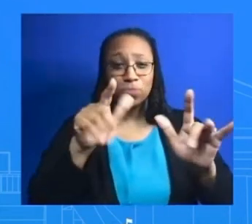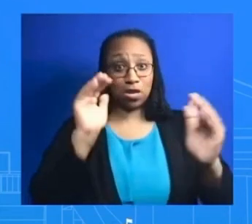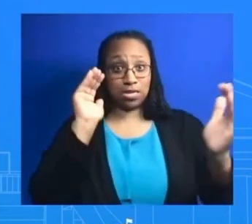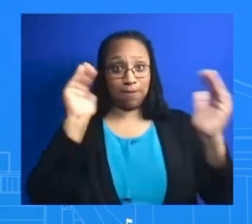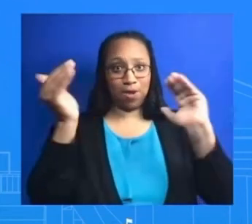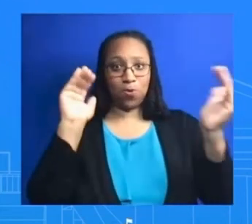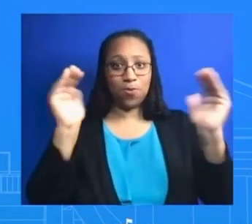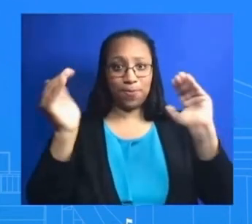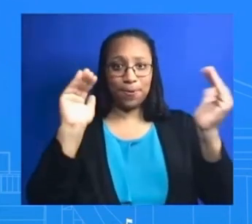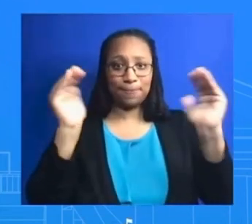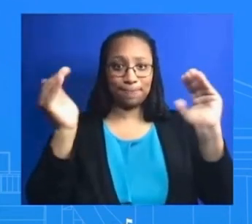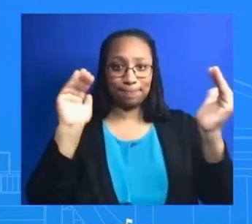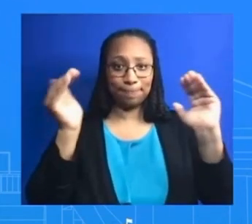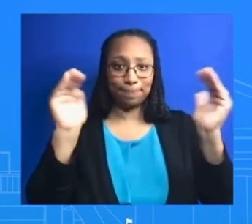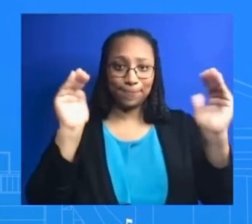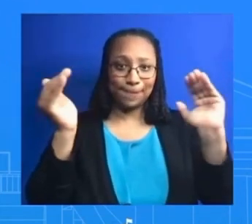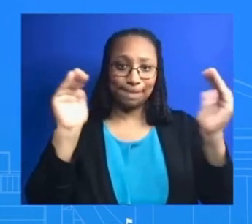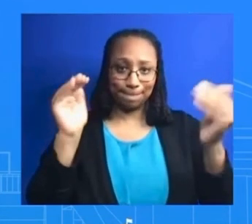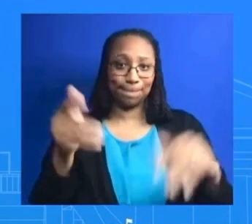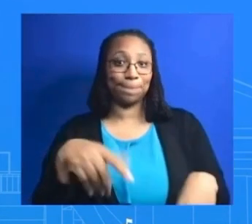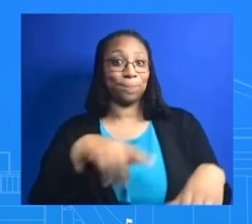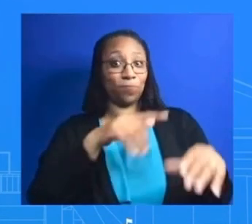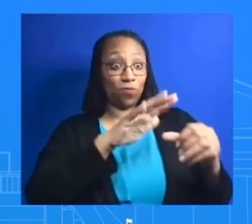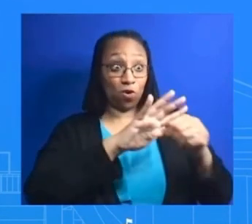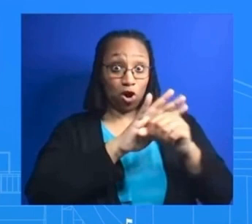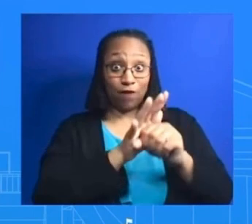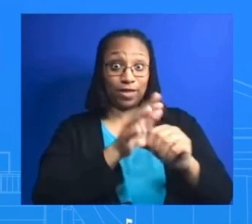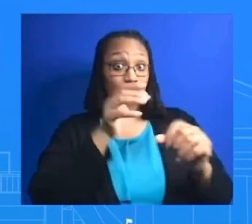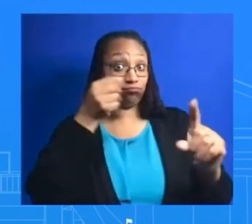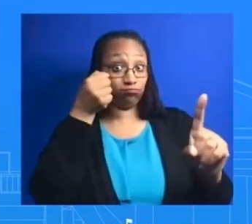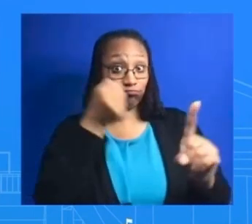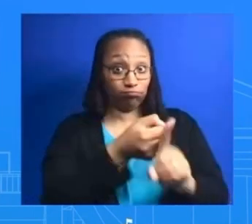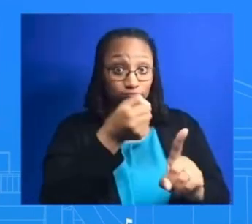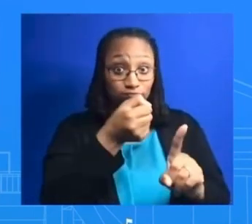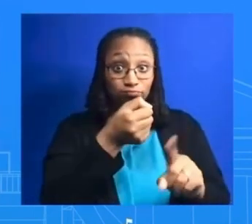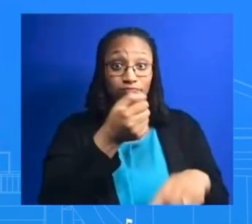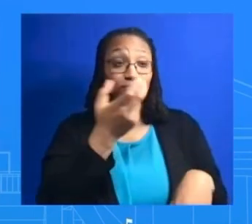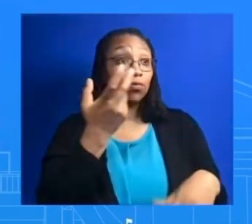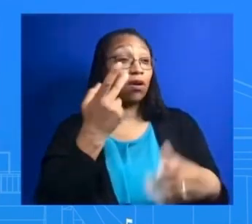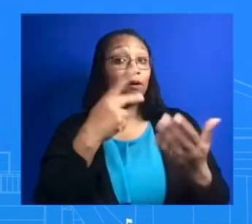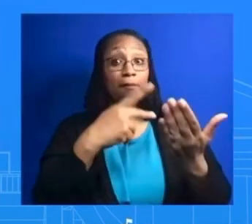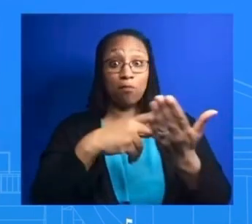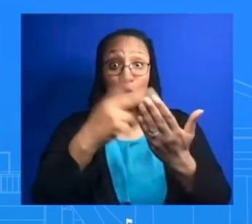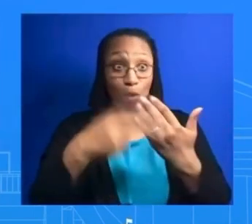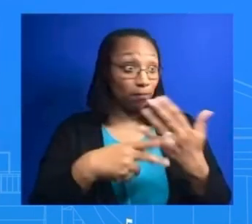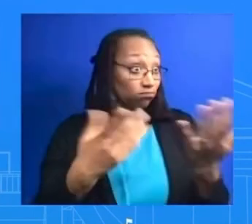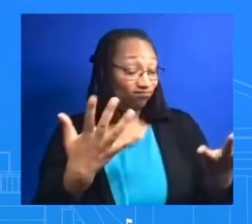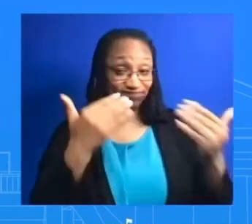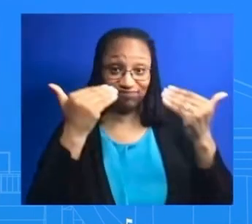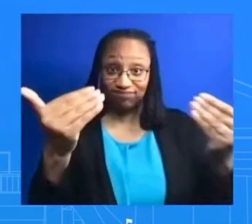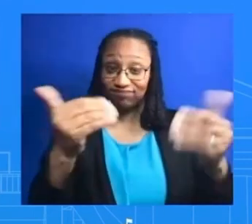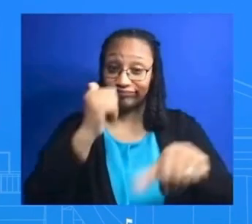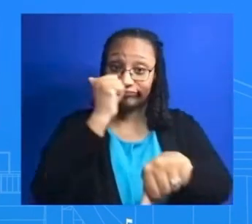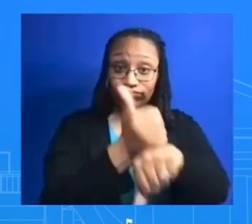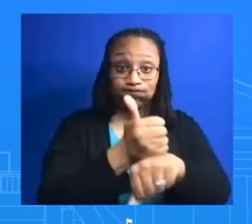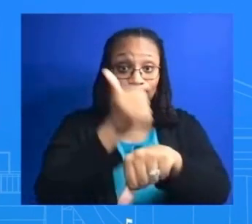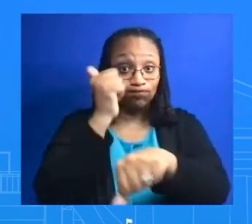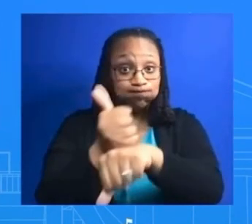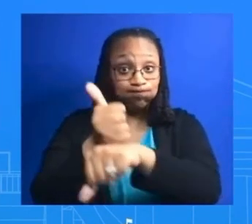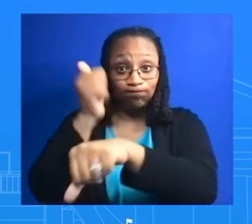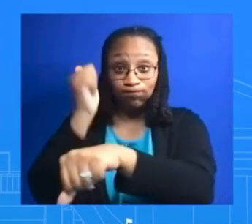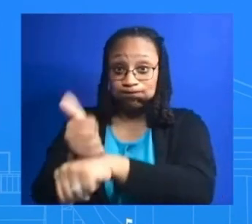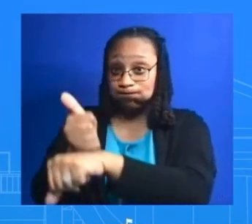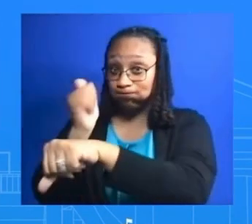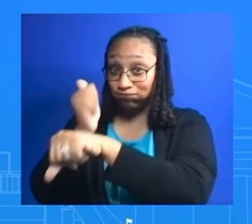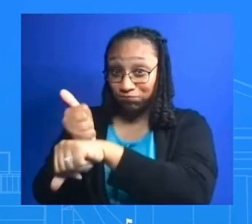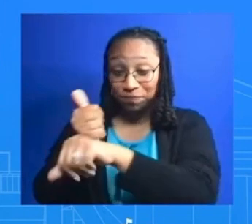to help certain subsets of the population. And one of the biggest programs that was put in place was PPP that was intended to help